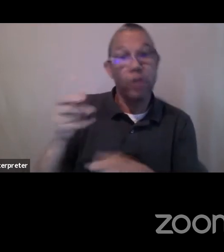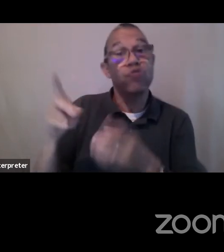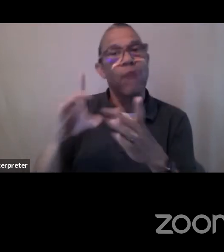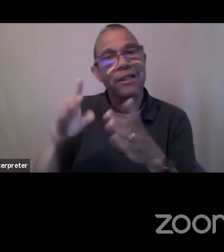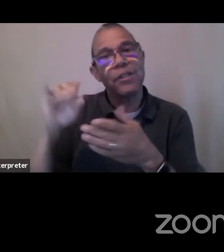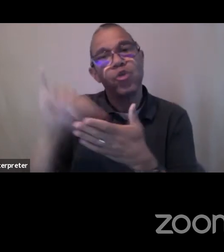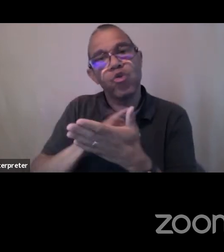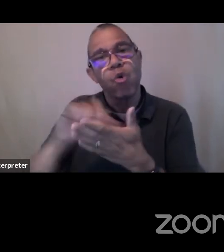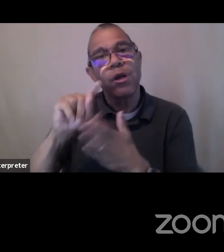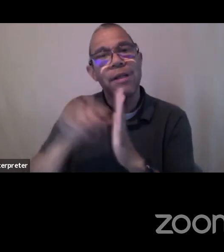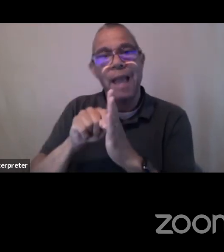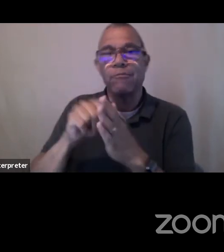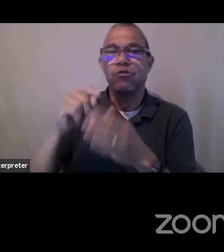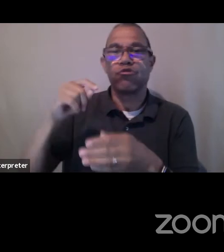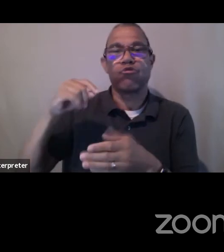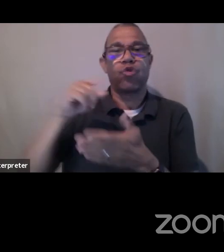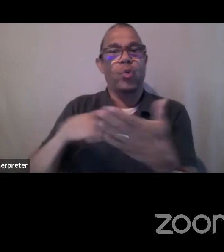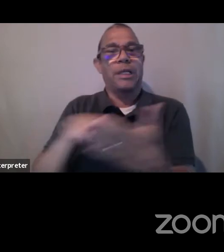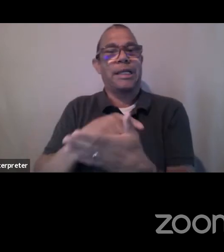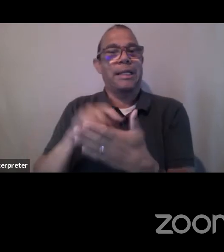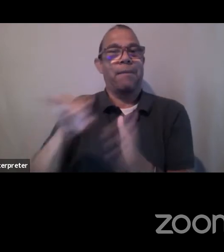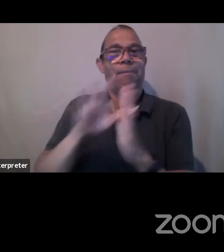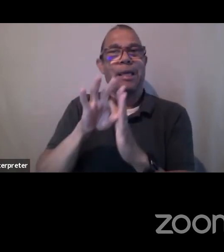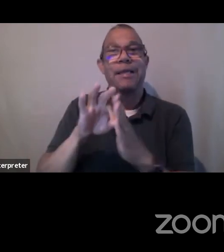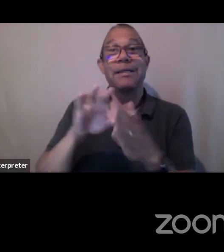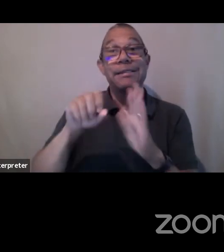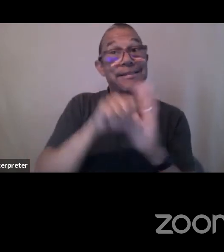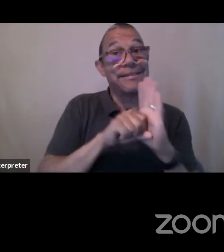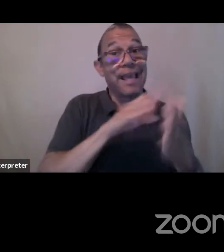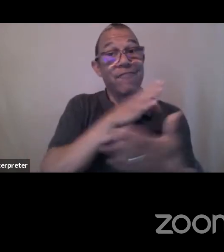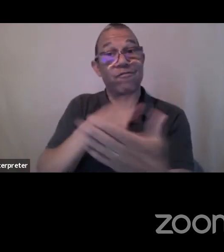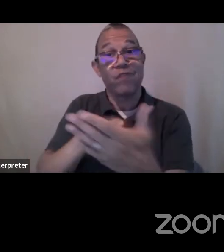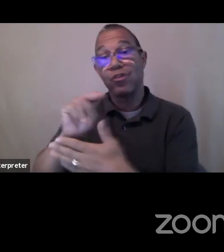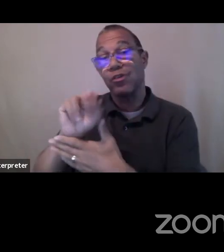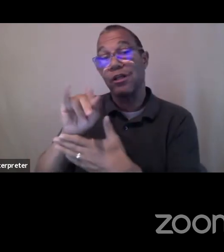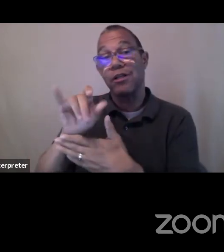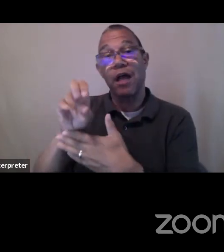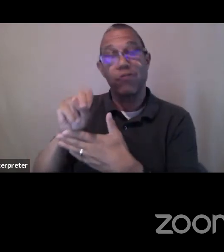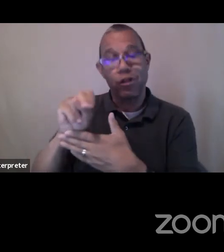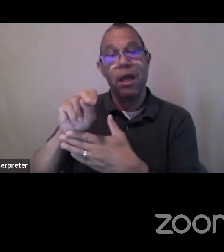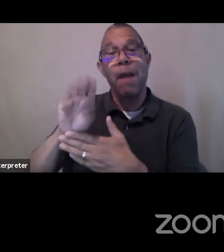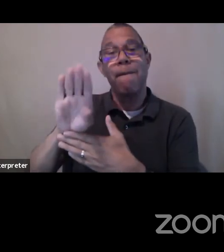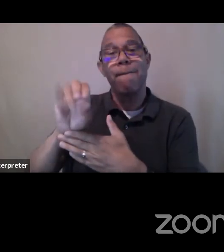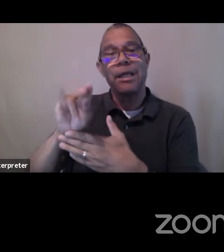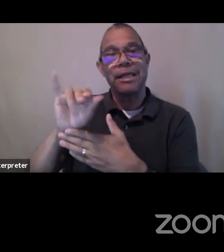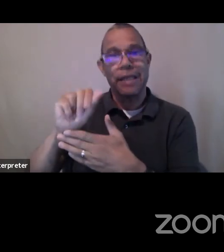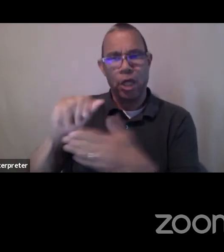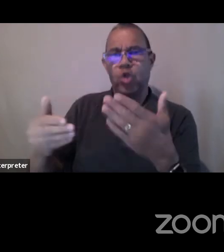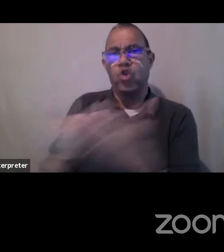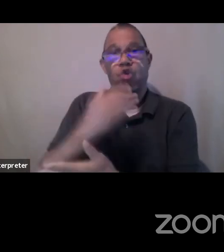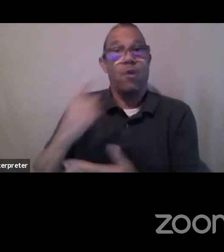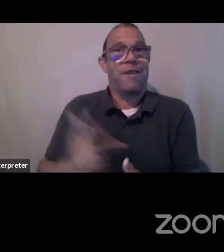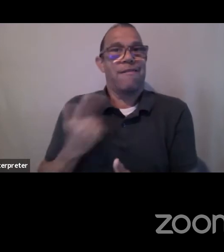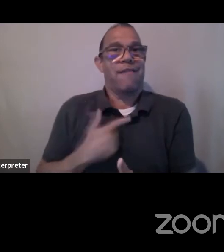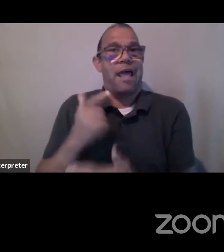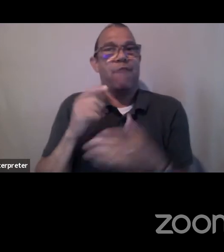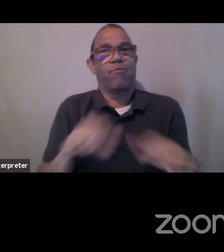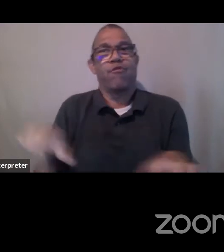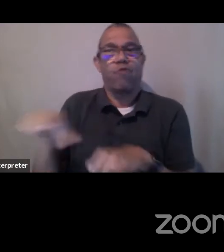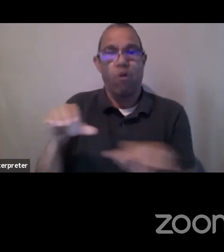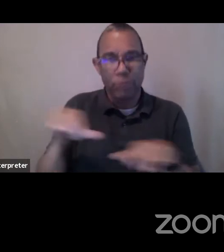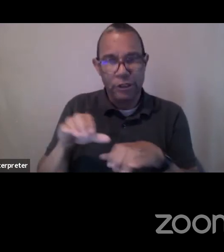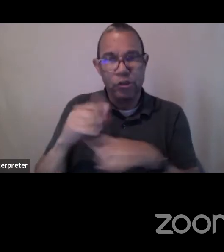Critics' Pick, The State vs. Natasha Benina, which carved out a new live performance genre in the age of virtual theatre,